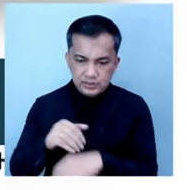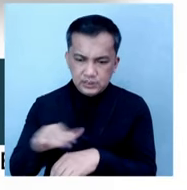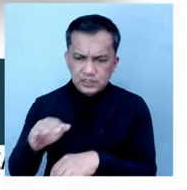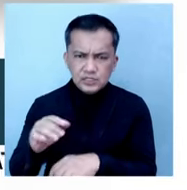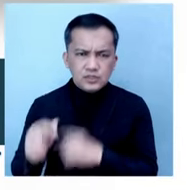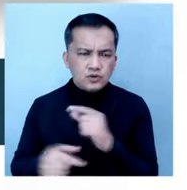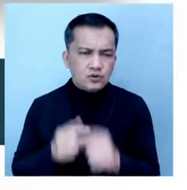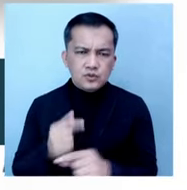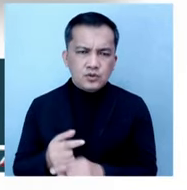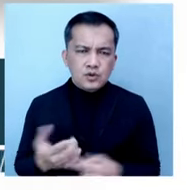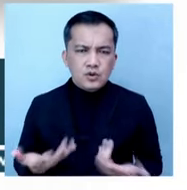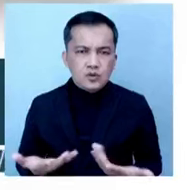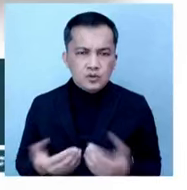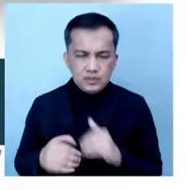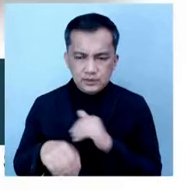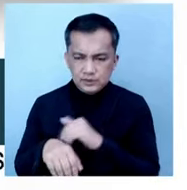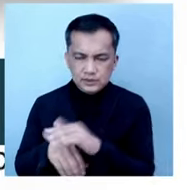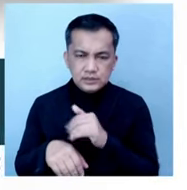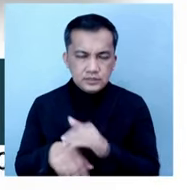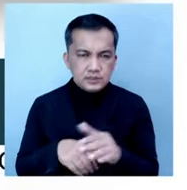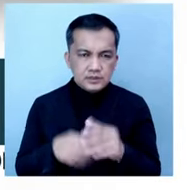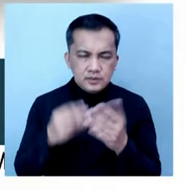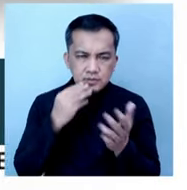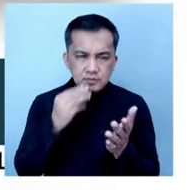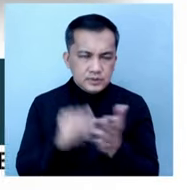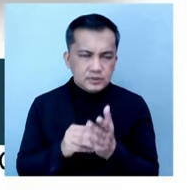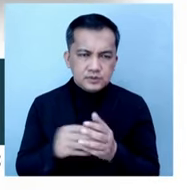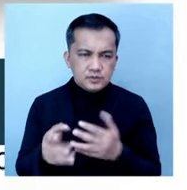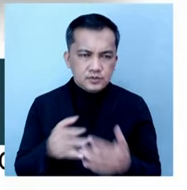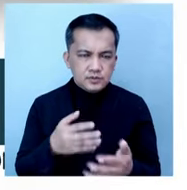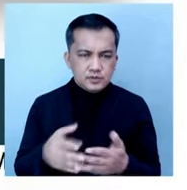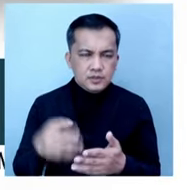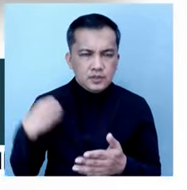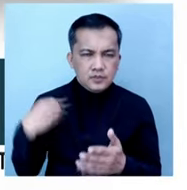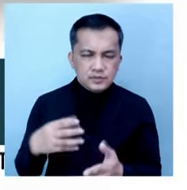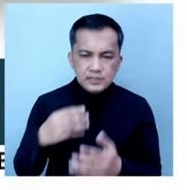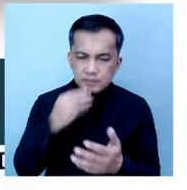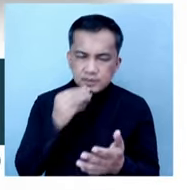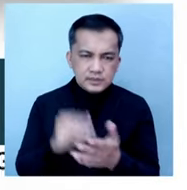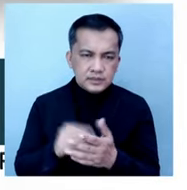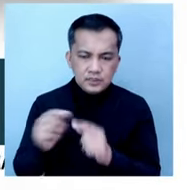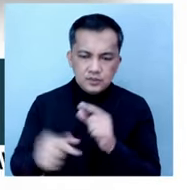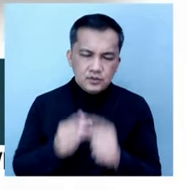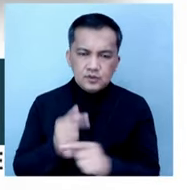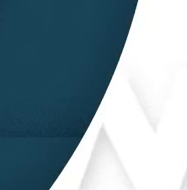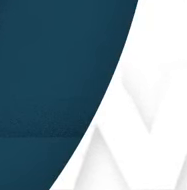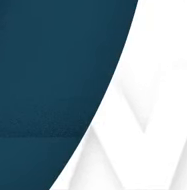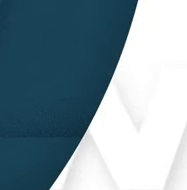kaming ipapadalang mensahe. Kahit na official message ng Globe, wala na pong link yan.